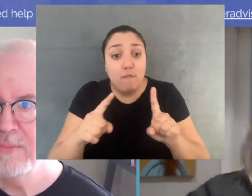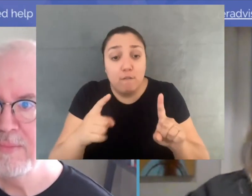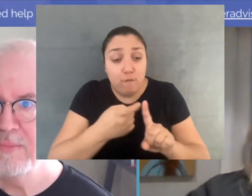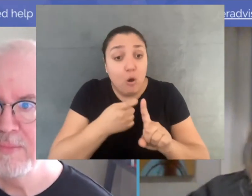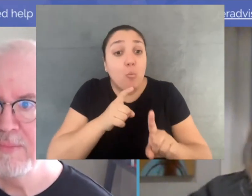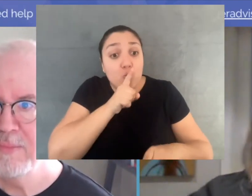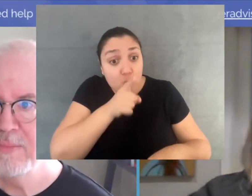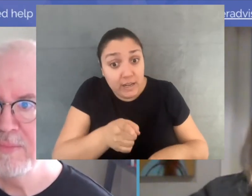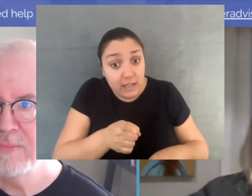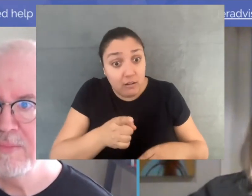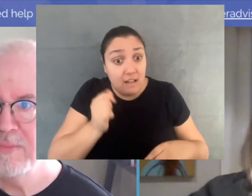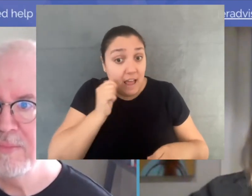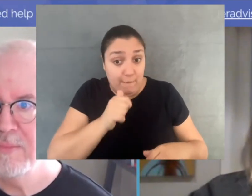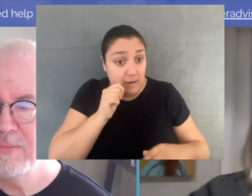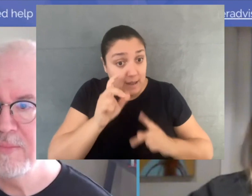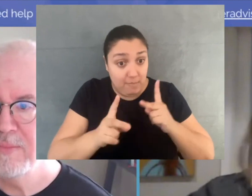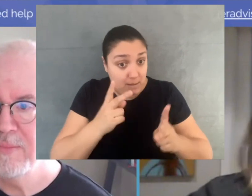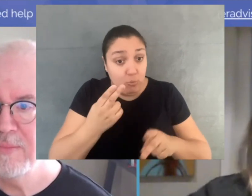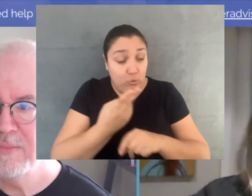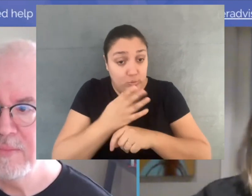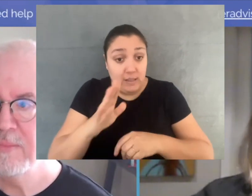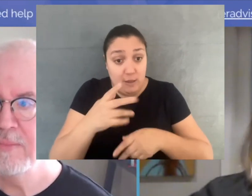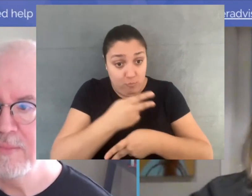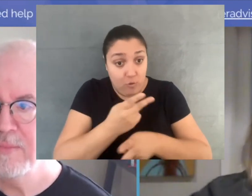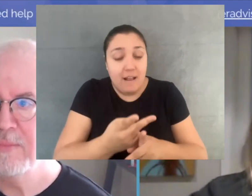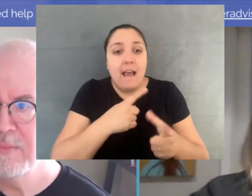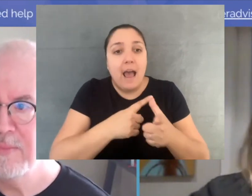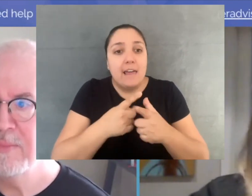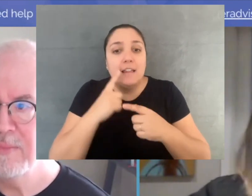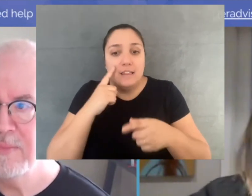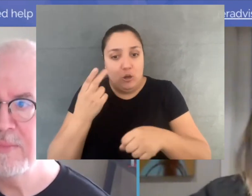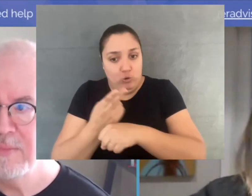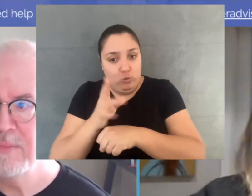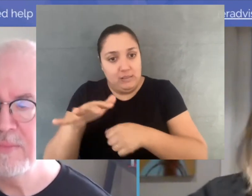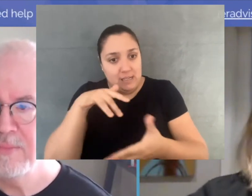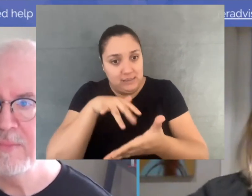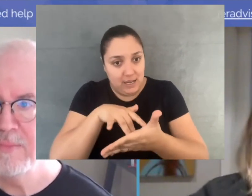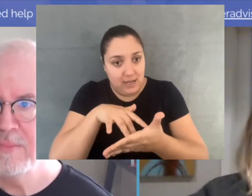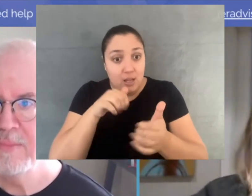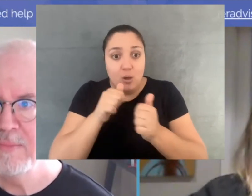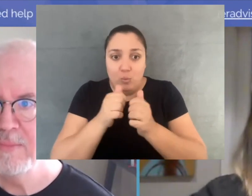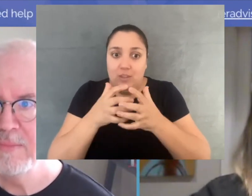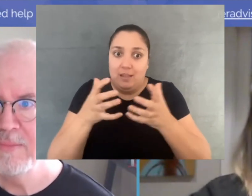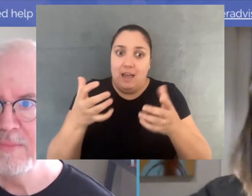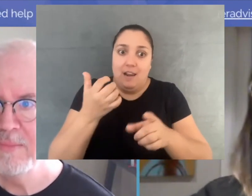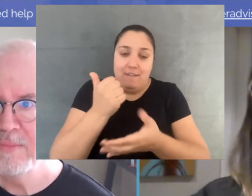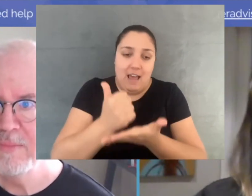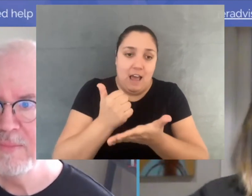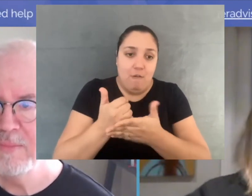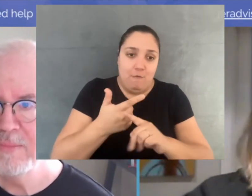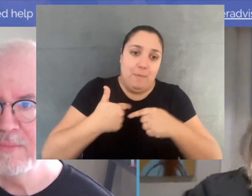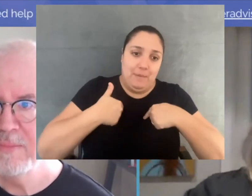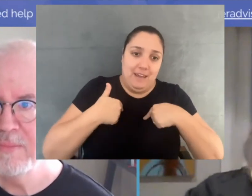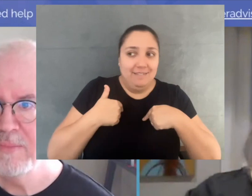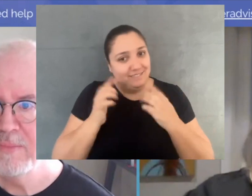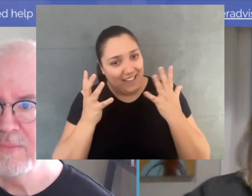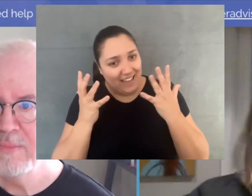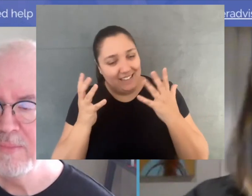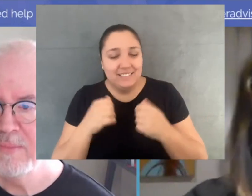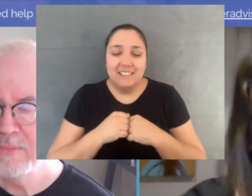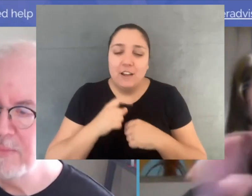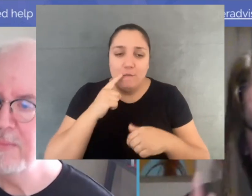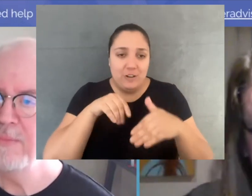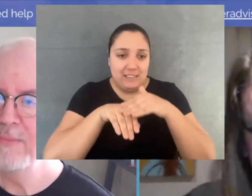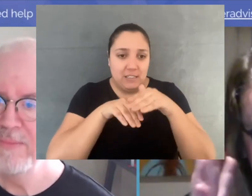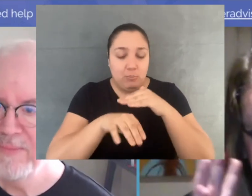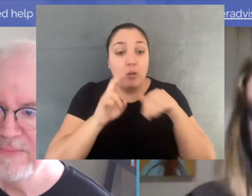all of this evidence from real everyday people who were using their products. And then they used that study with a lot of help from me to make it